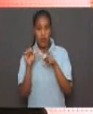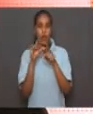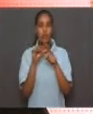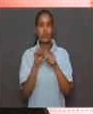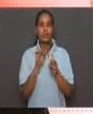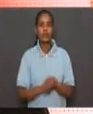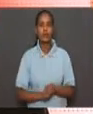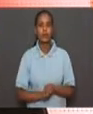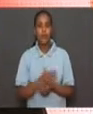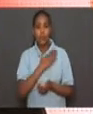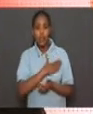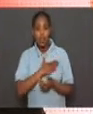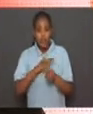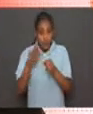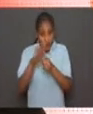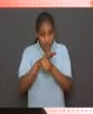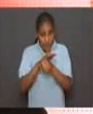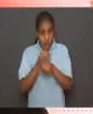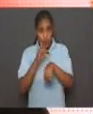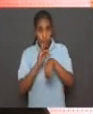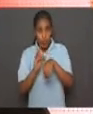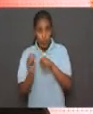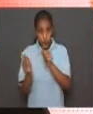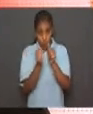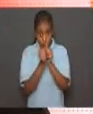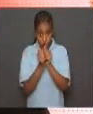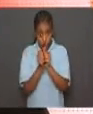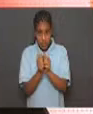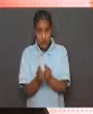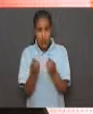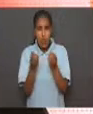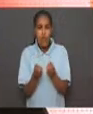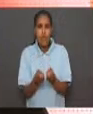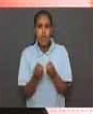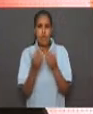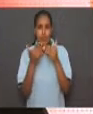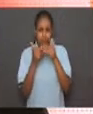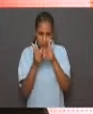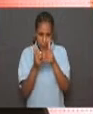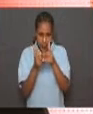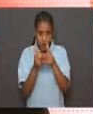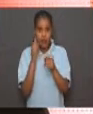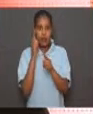words. Please fill in the blanks with the most appropriate